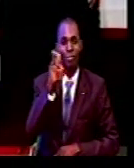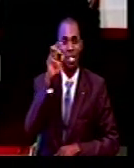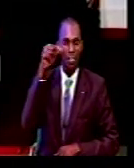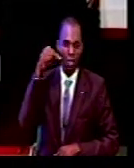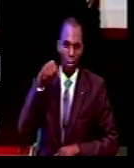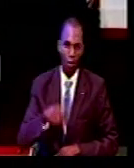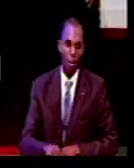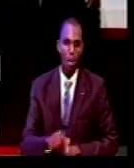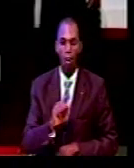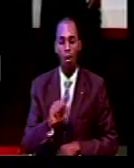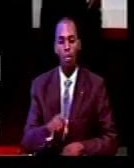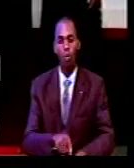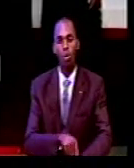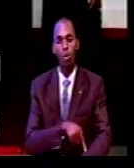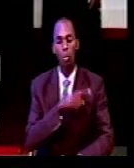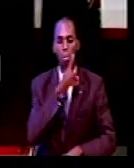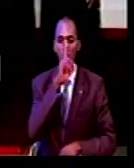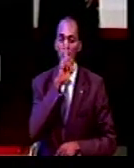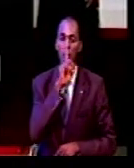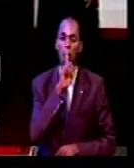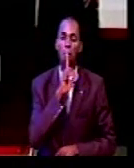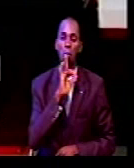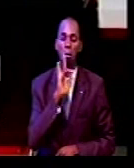For a long time I